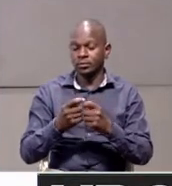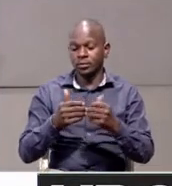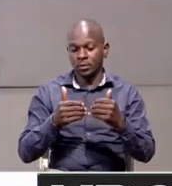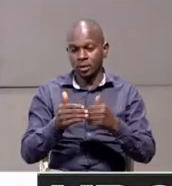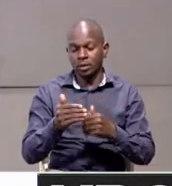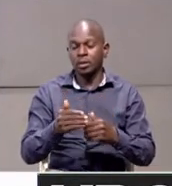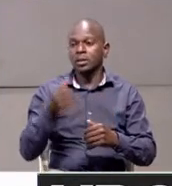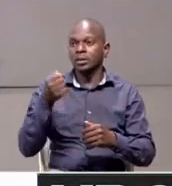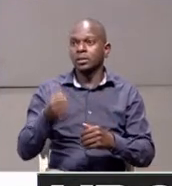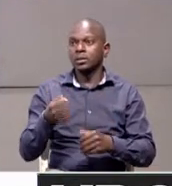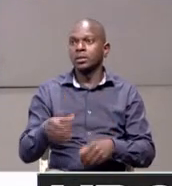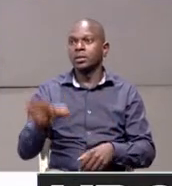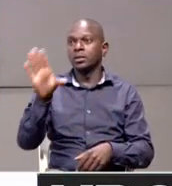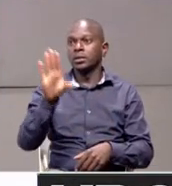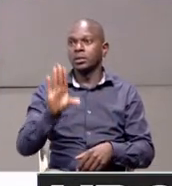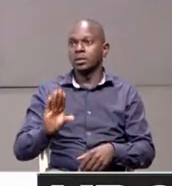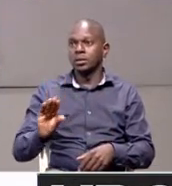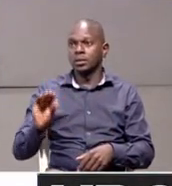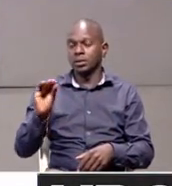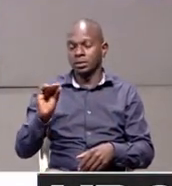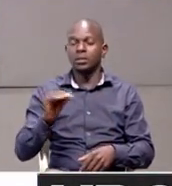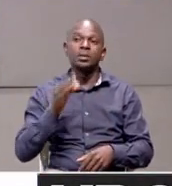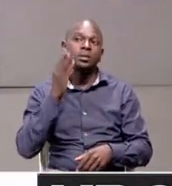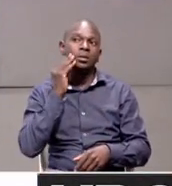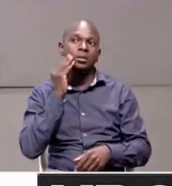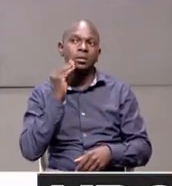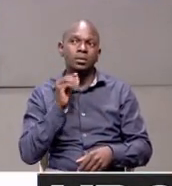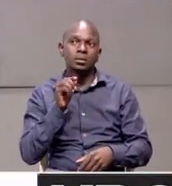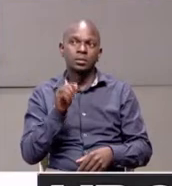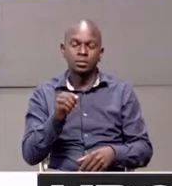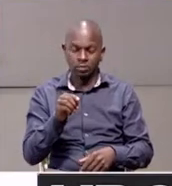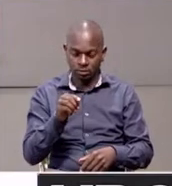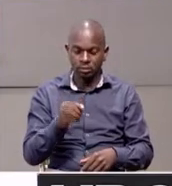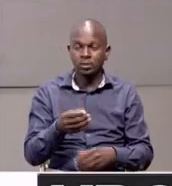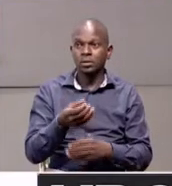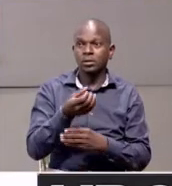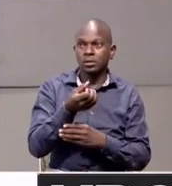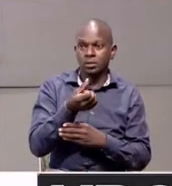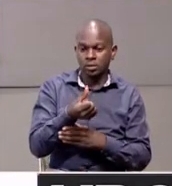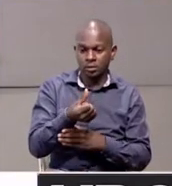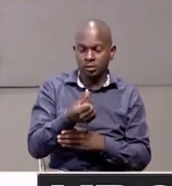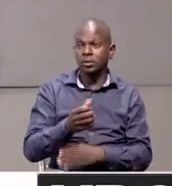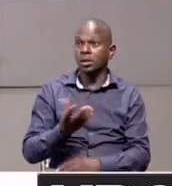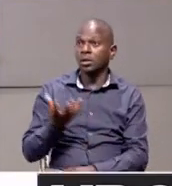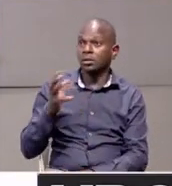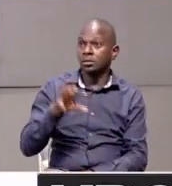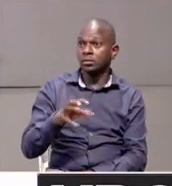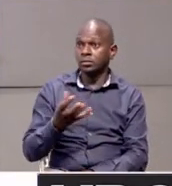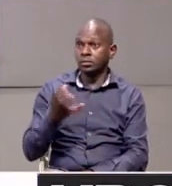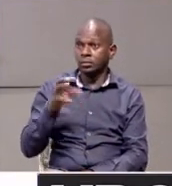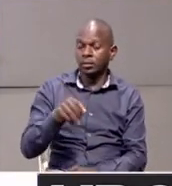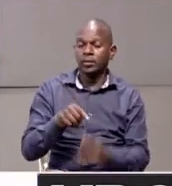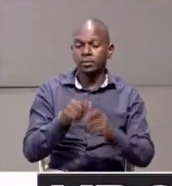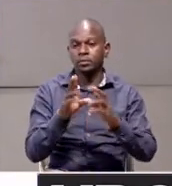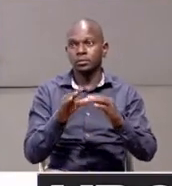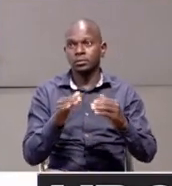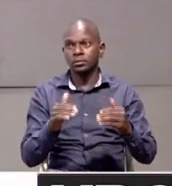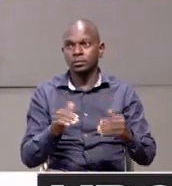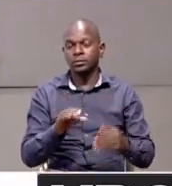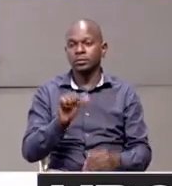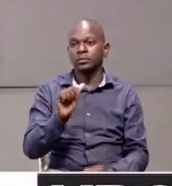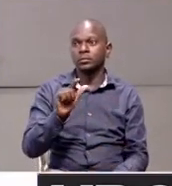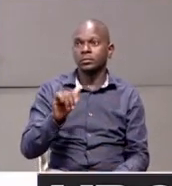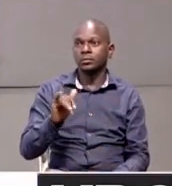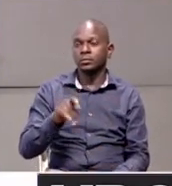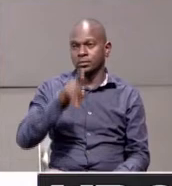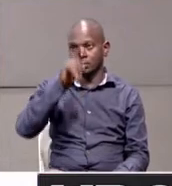South Africa last year, and depth and experience to the squad. Sixth, City Oilers are poised to tackle opponents such as Al Ahil